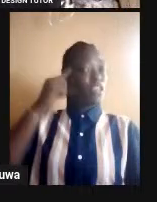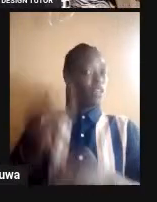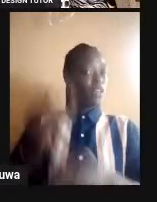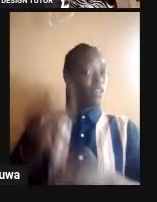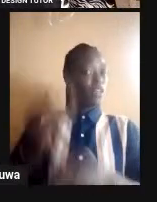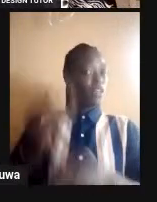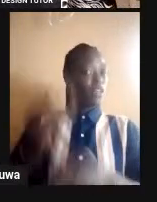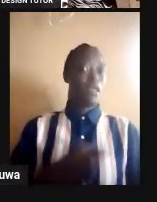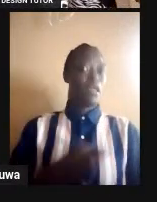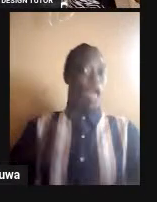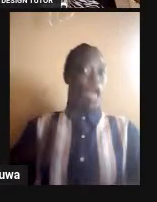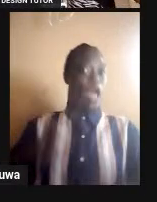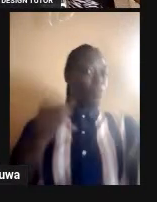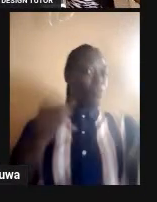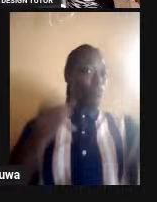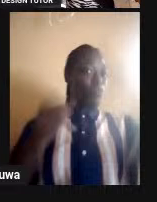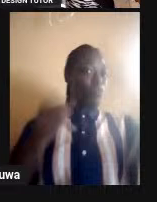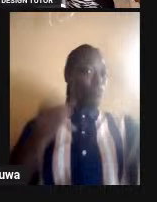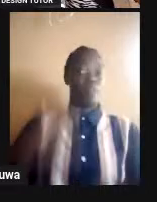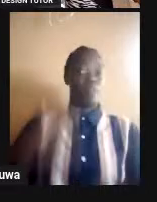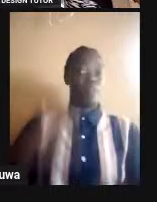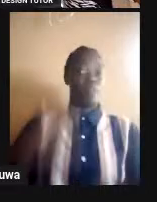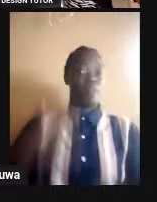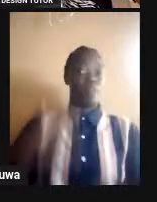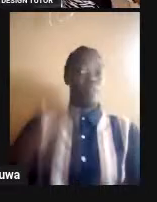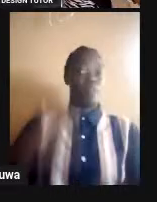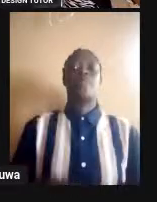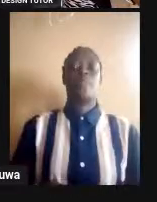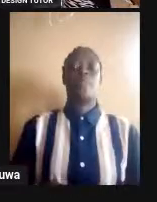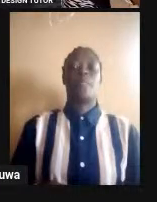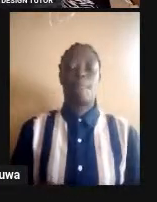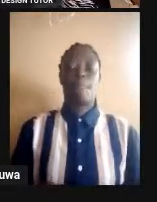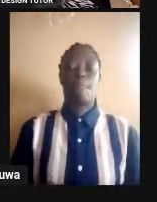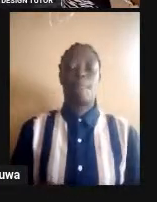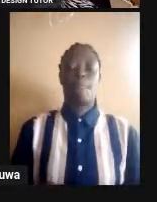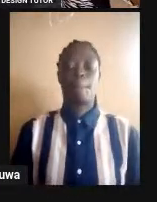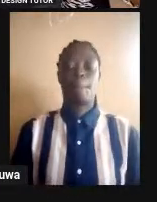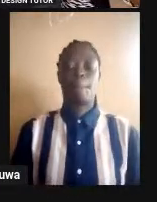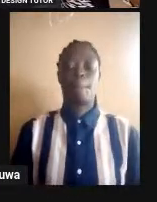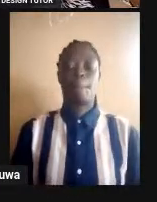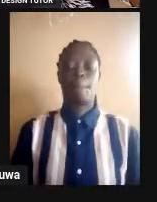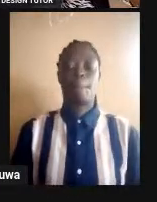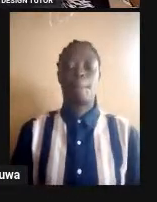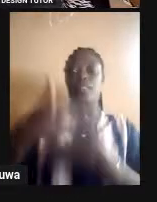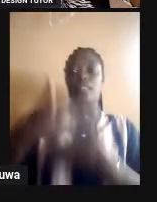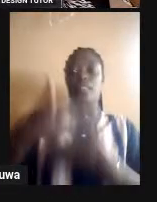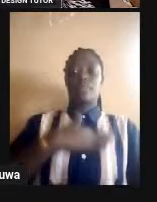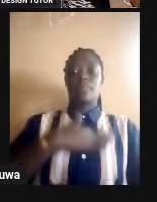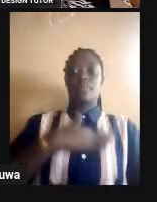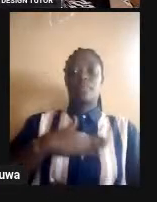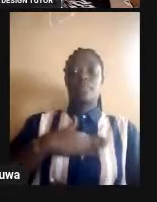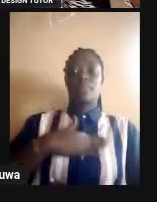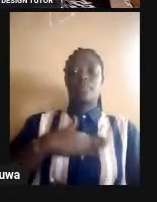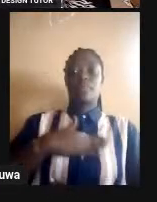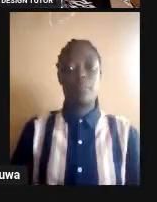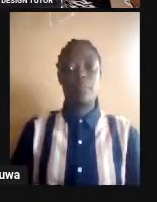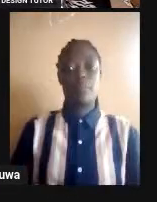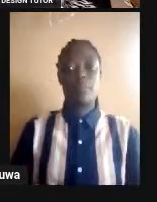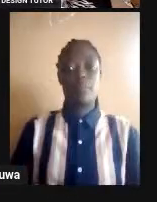Next slide, please. So here's an exercise. I said arrange objects, that